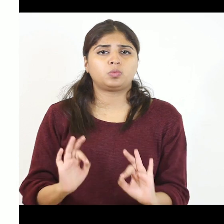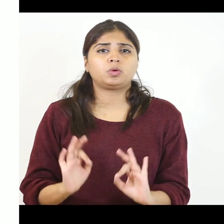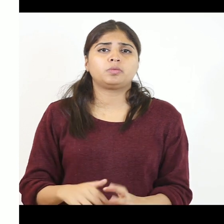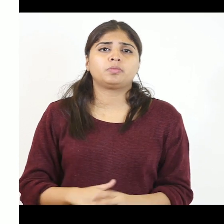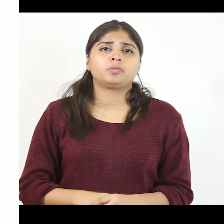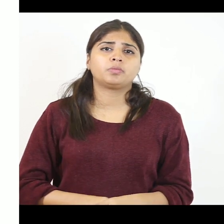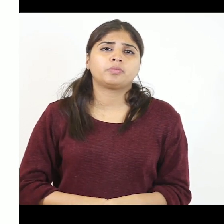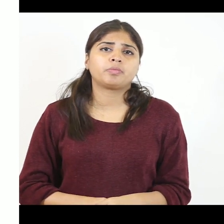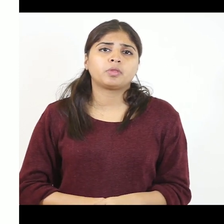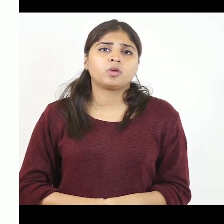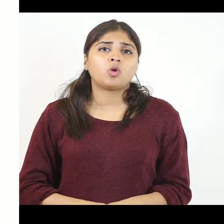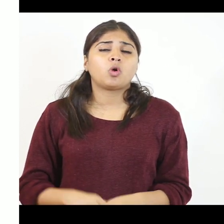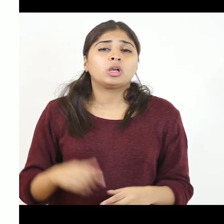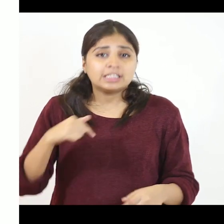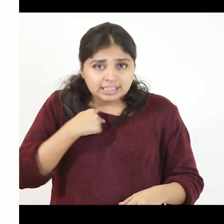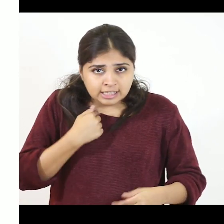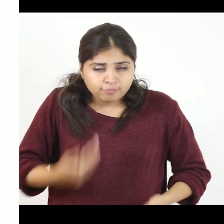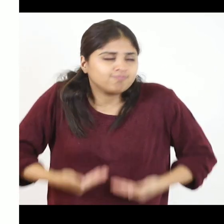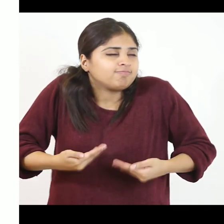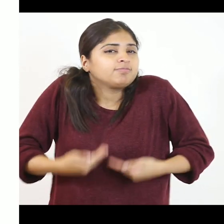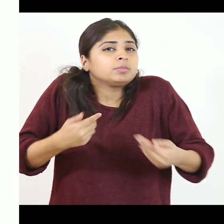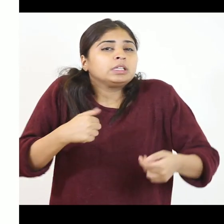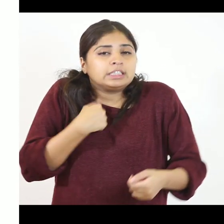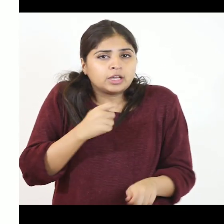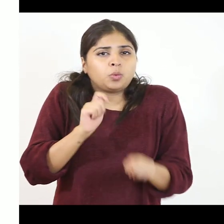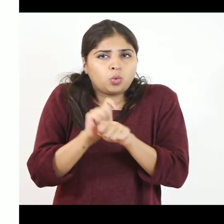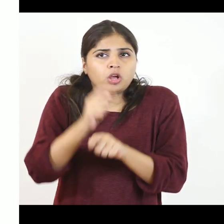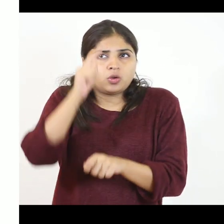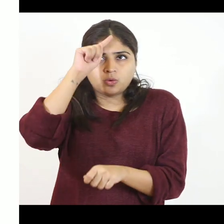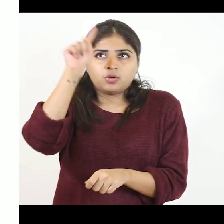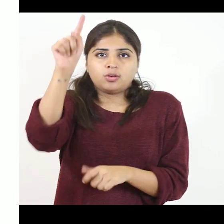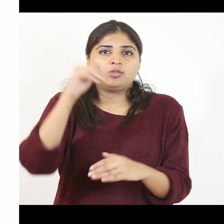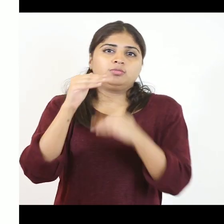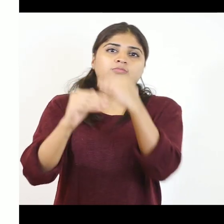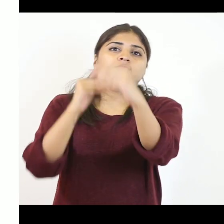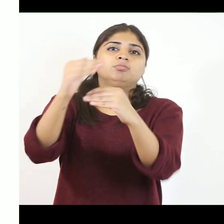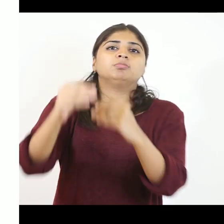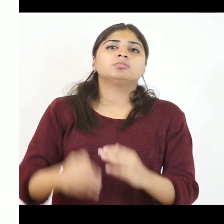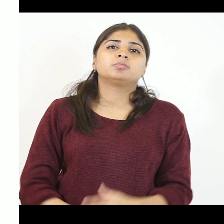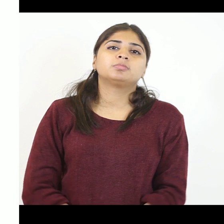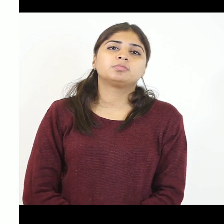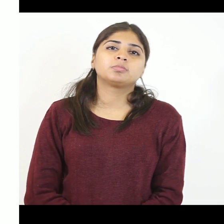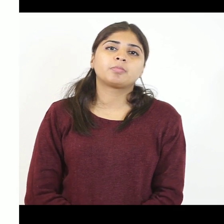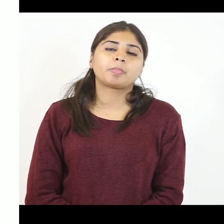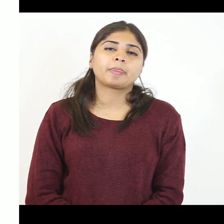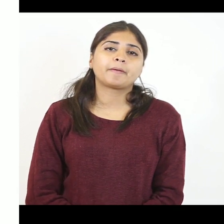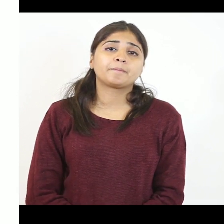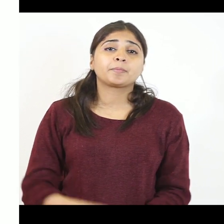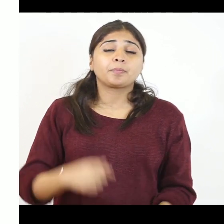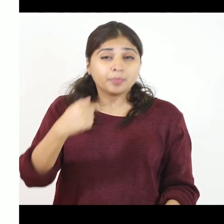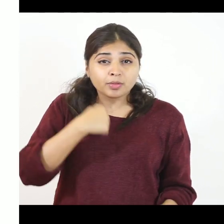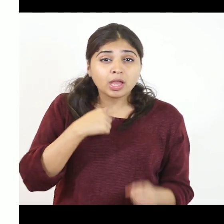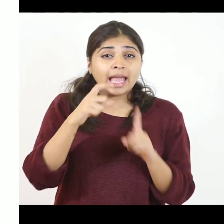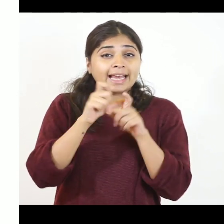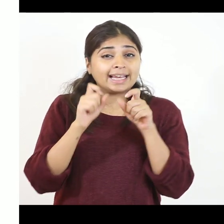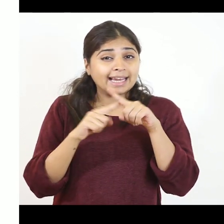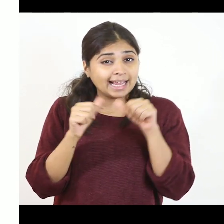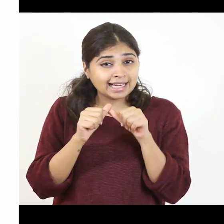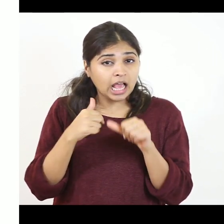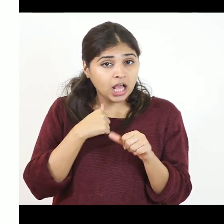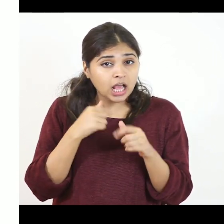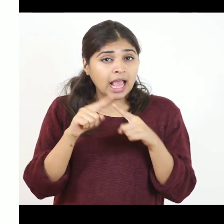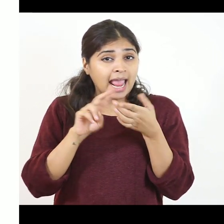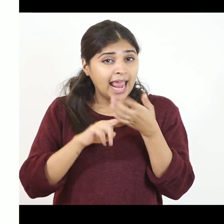Motivating yourself to work towards a goal. As a data entry operator, you need to manage your